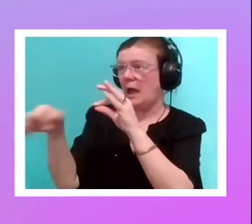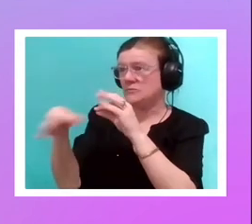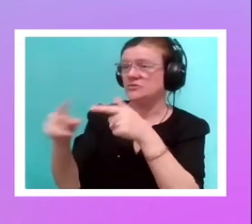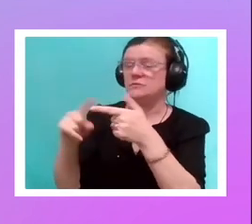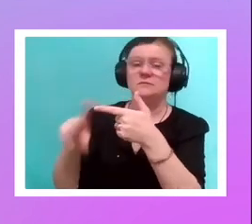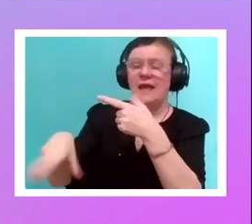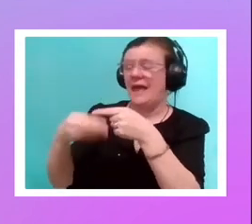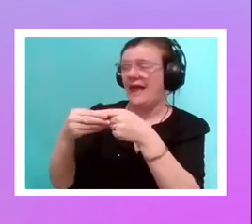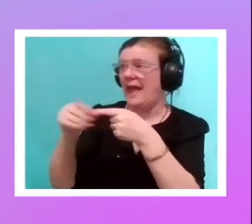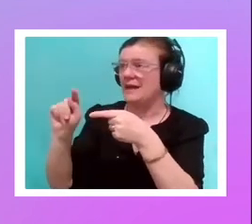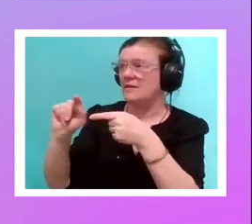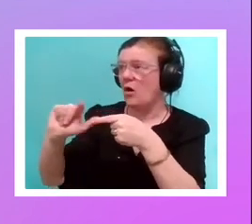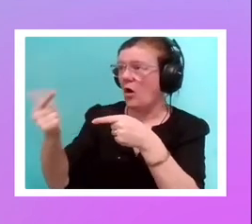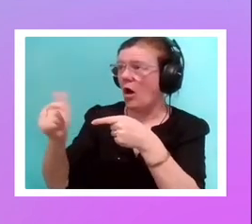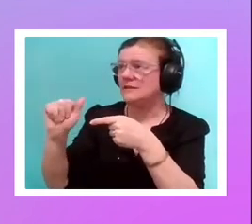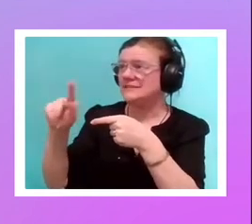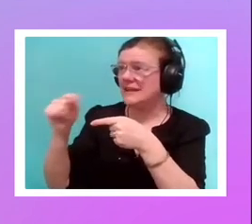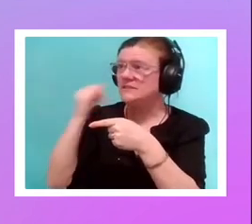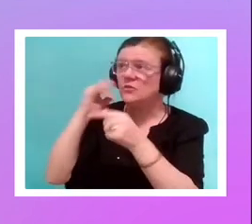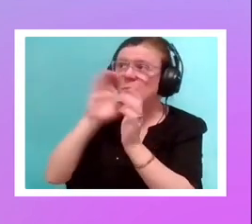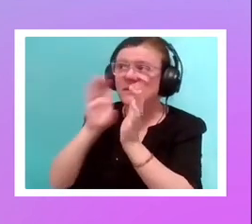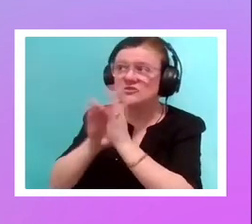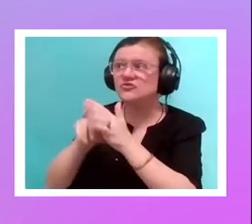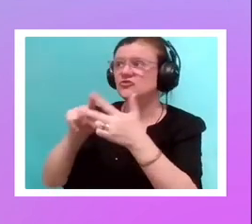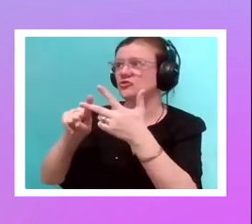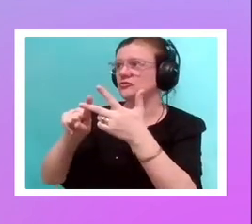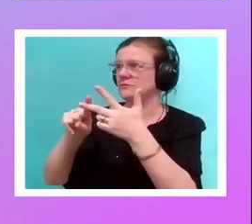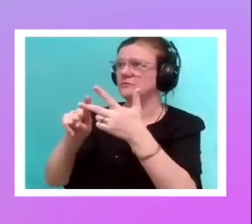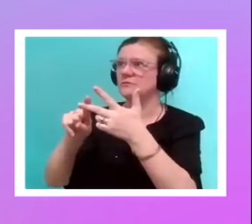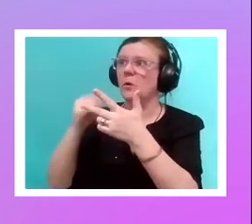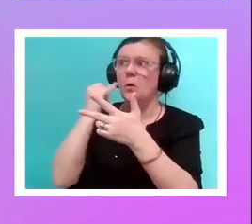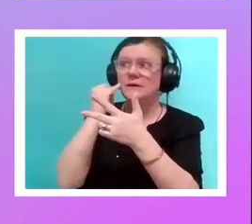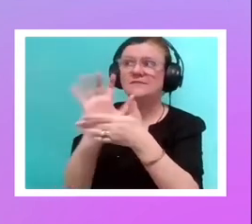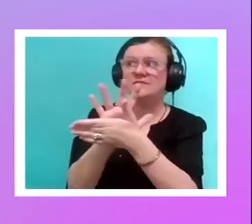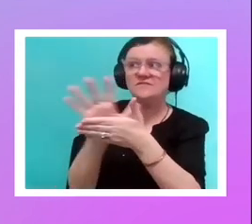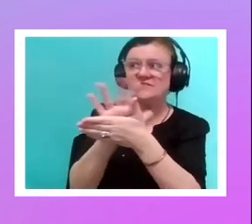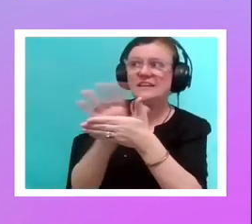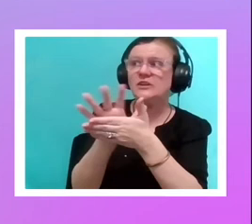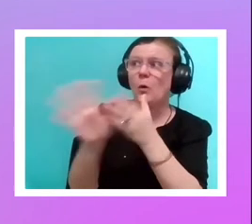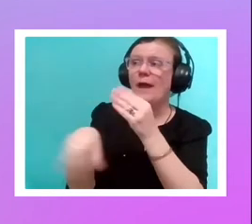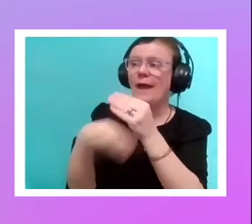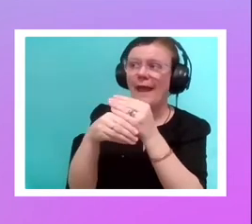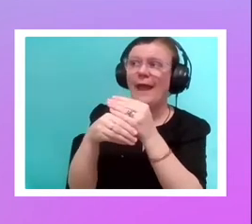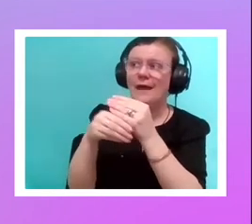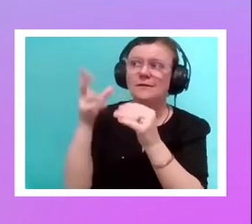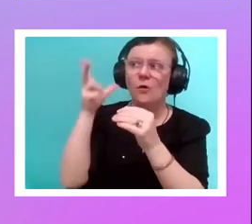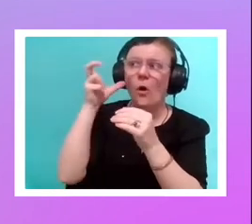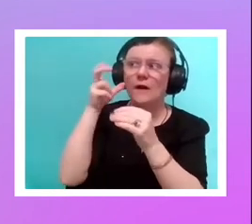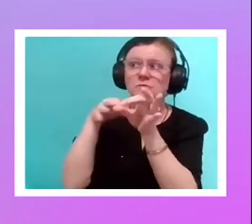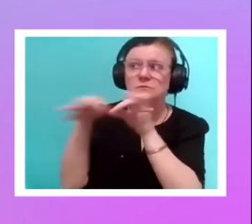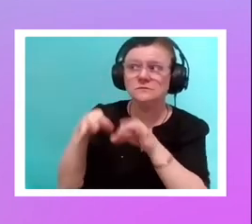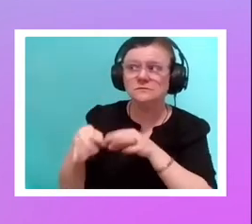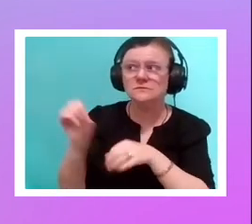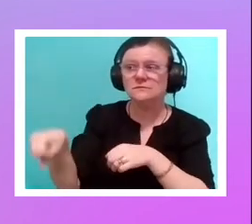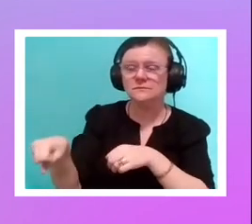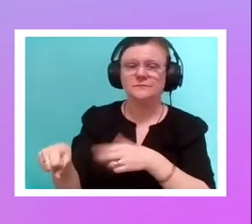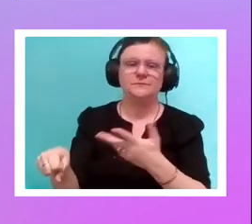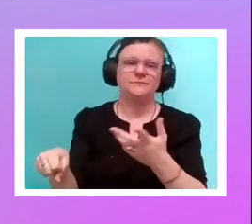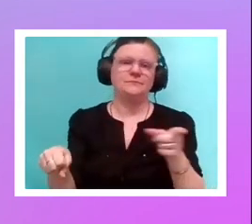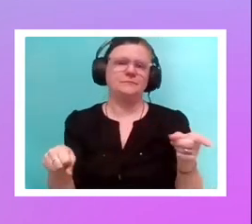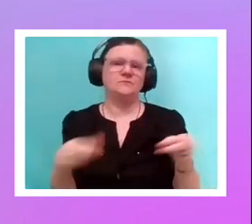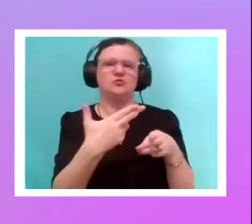to videos or video description to audio. As part of this, we also created a short